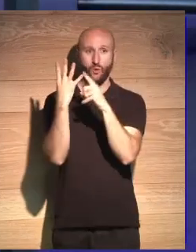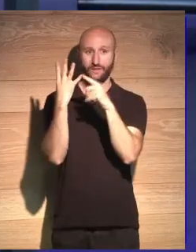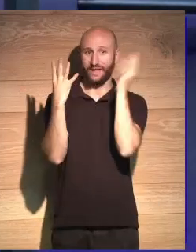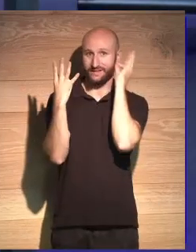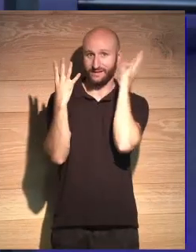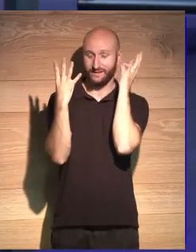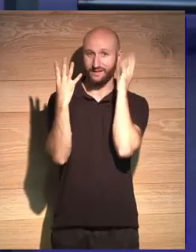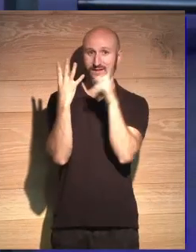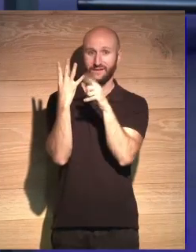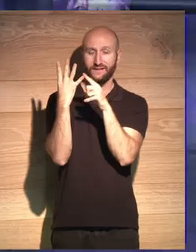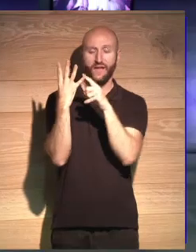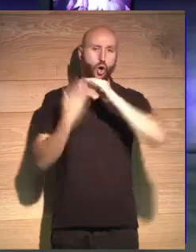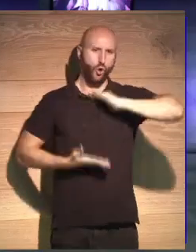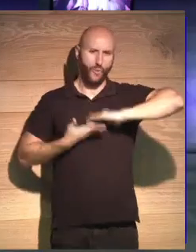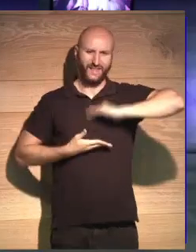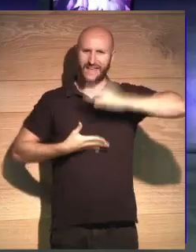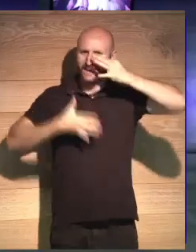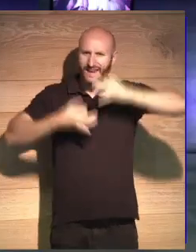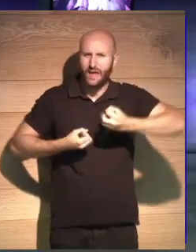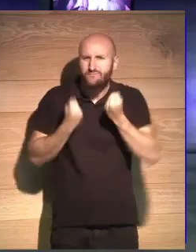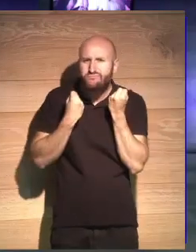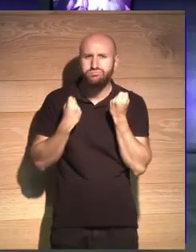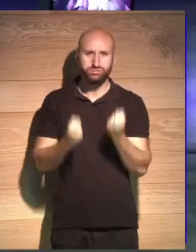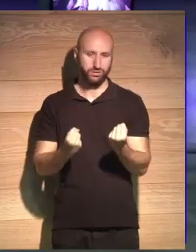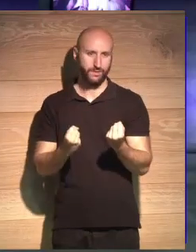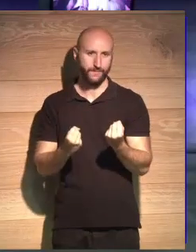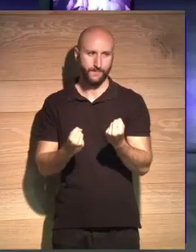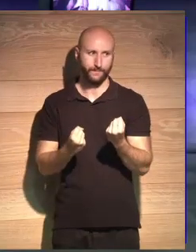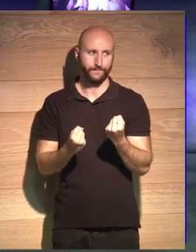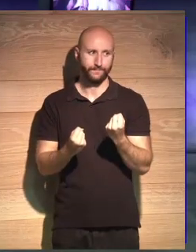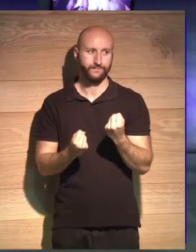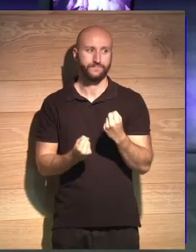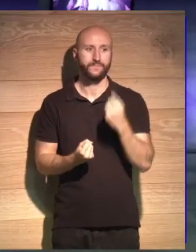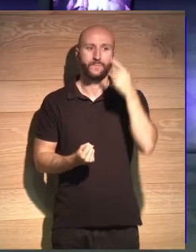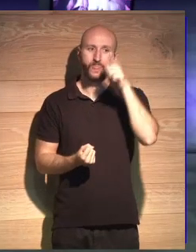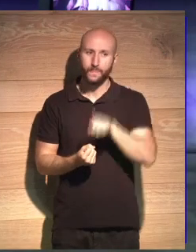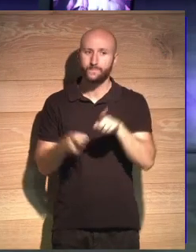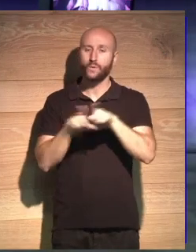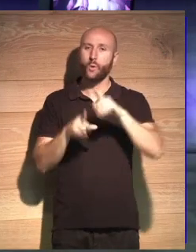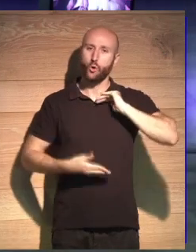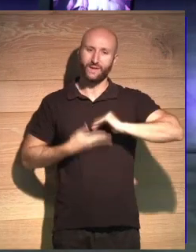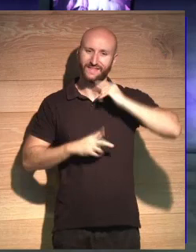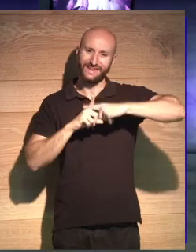user was Drone Maker 1. And she was the only one developing critical skills,